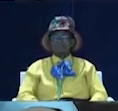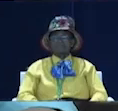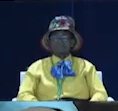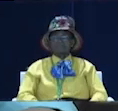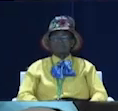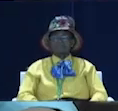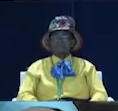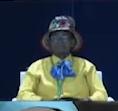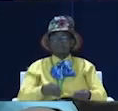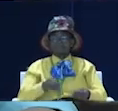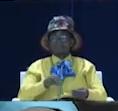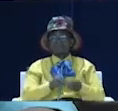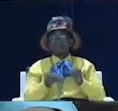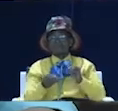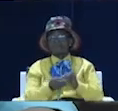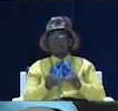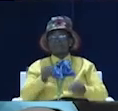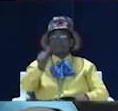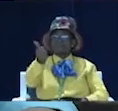Number 10.